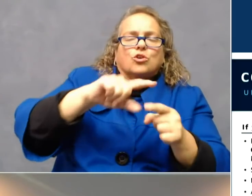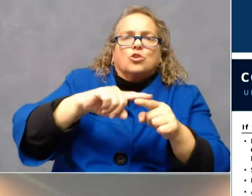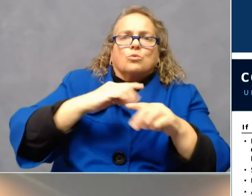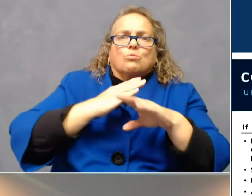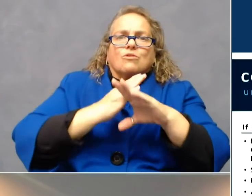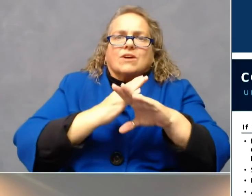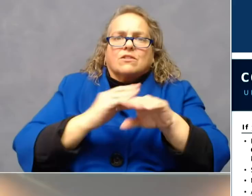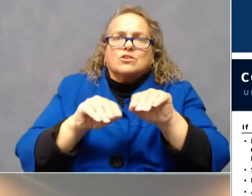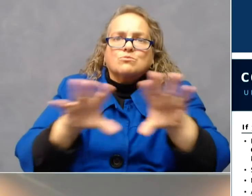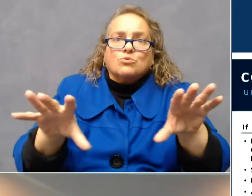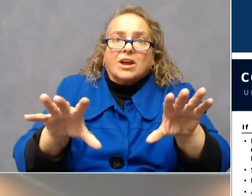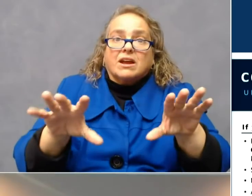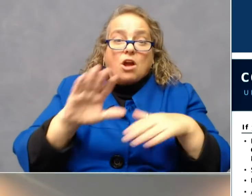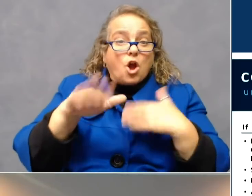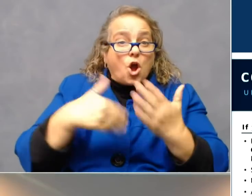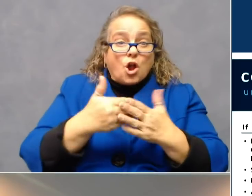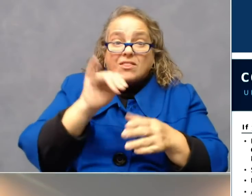the